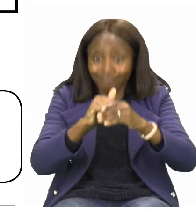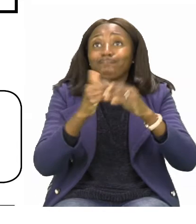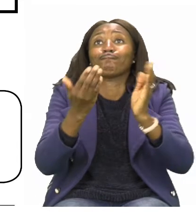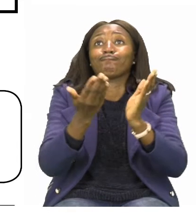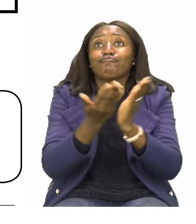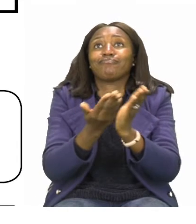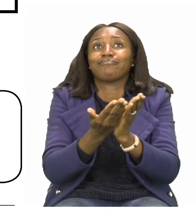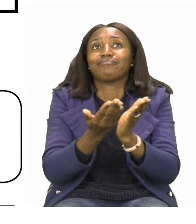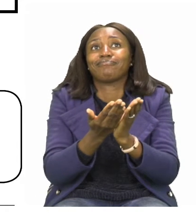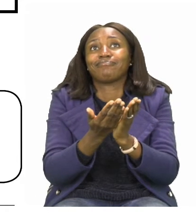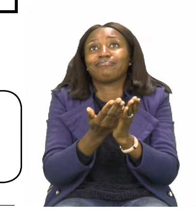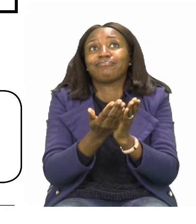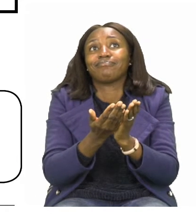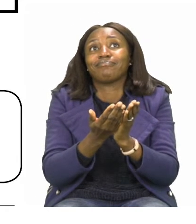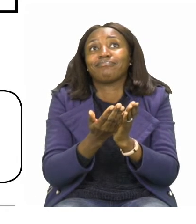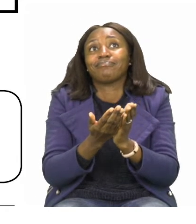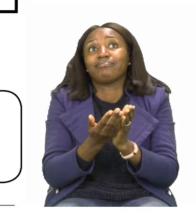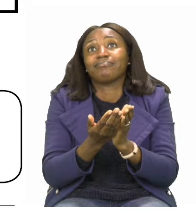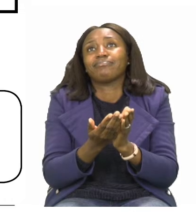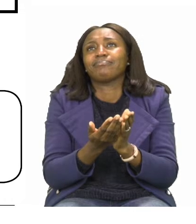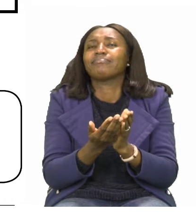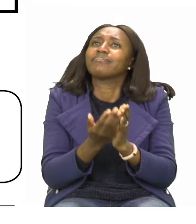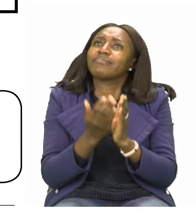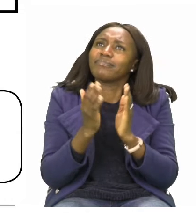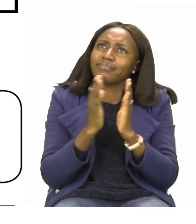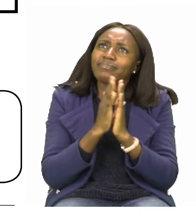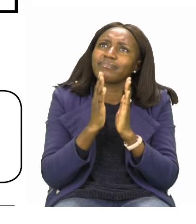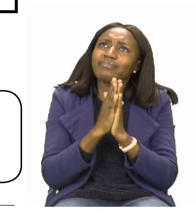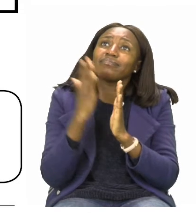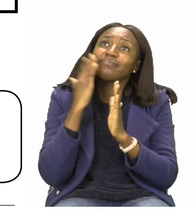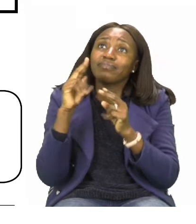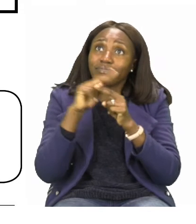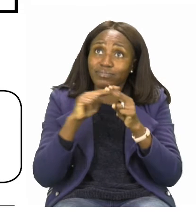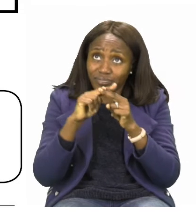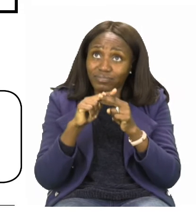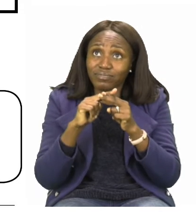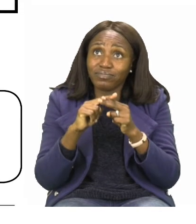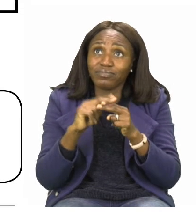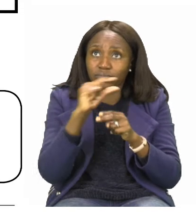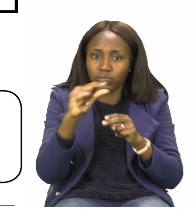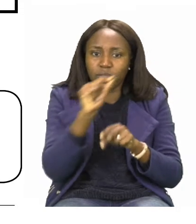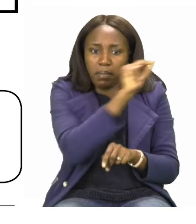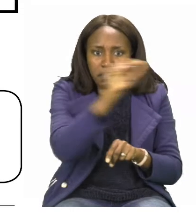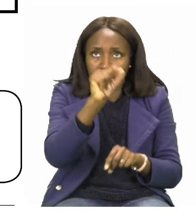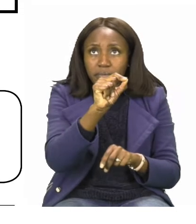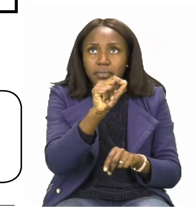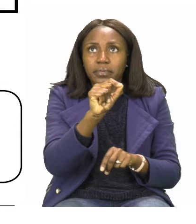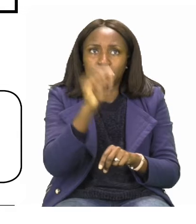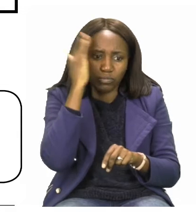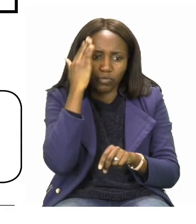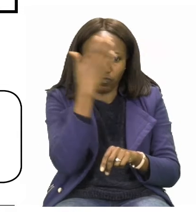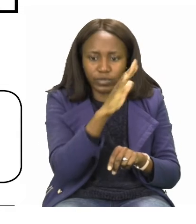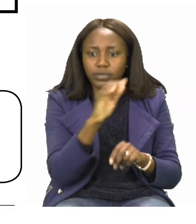school. Make sure that when you use a word, you tick it or you cross it out to show that